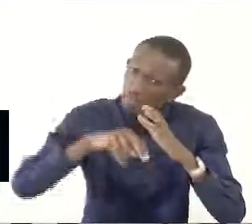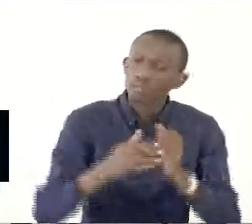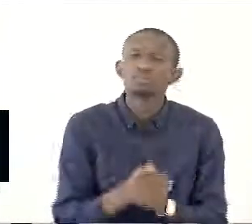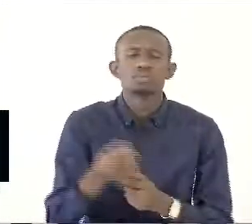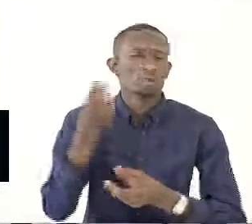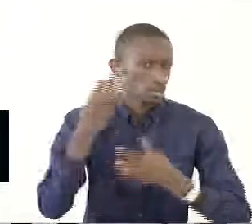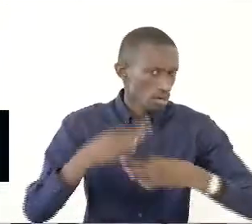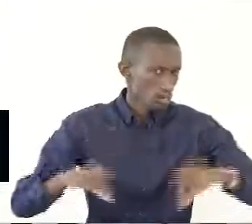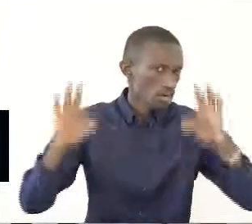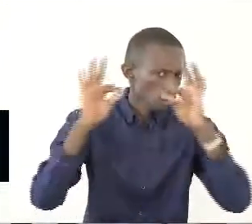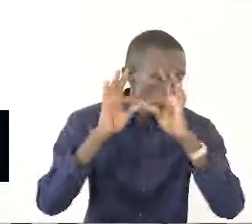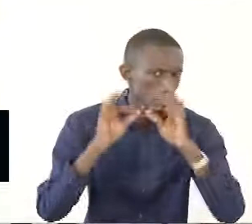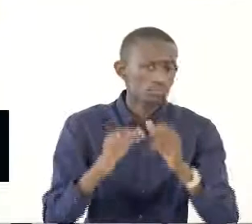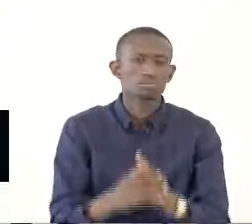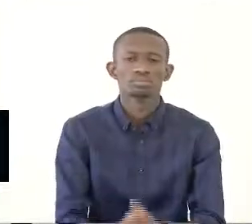functioning